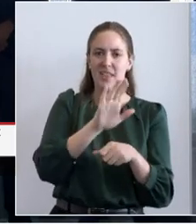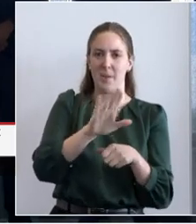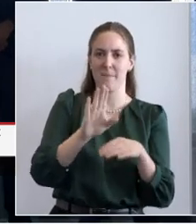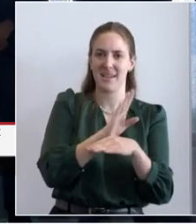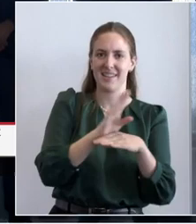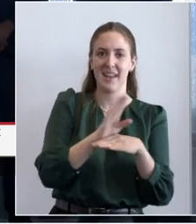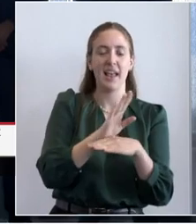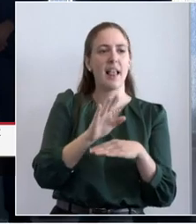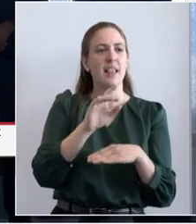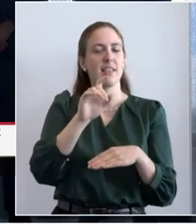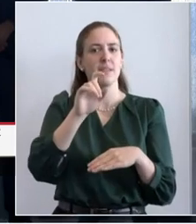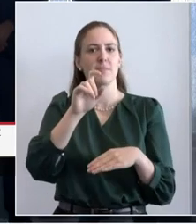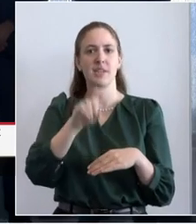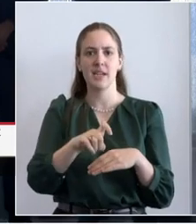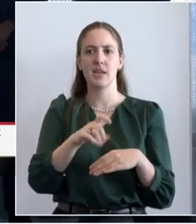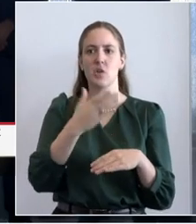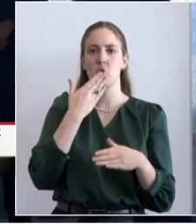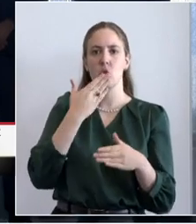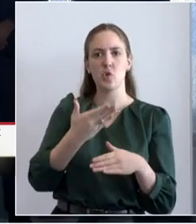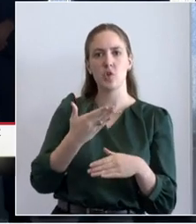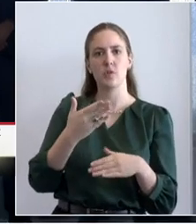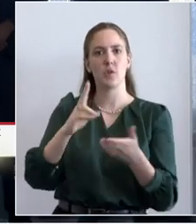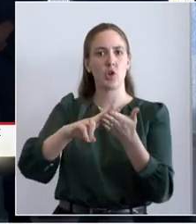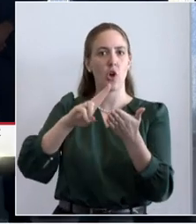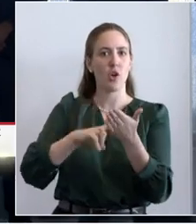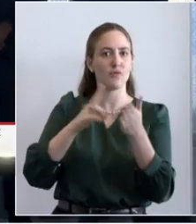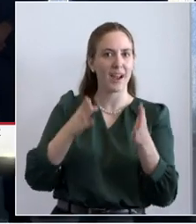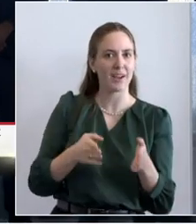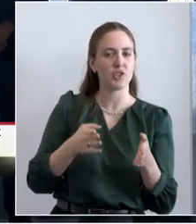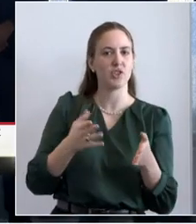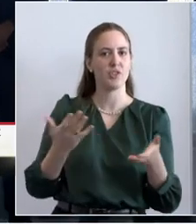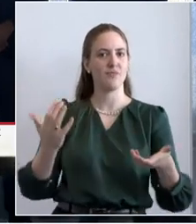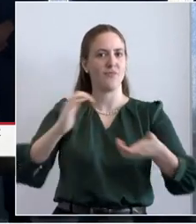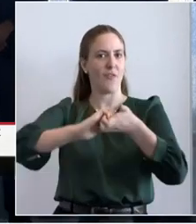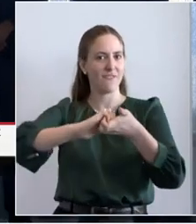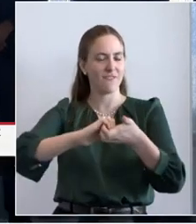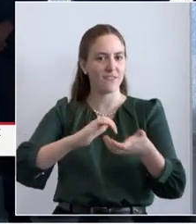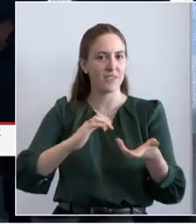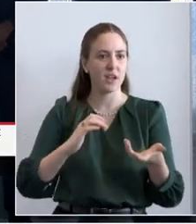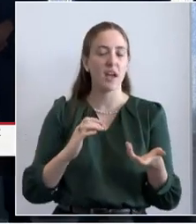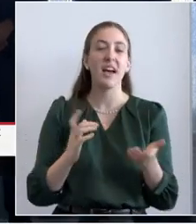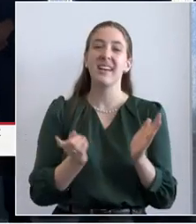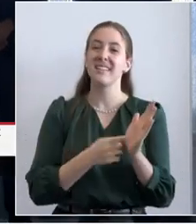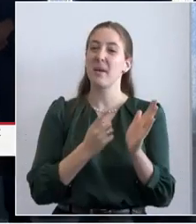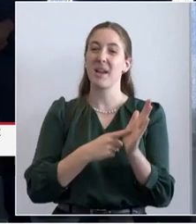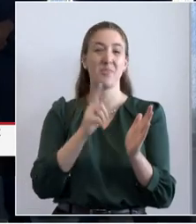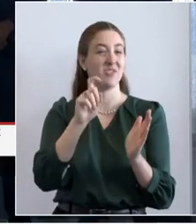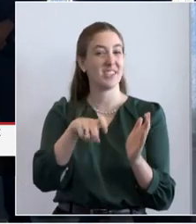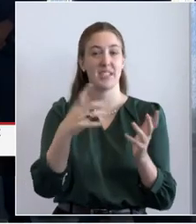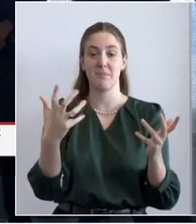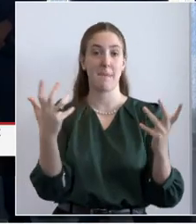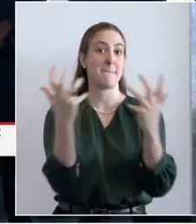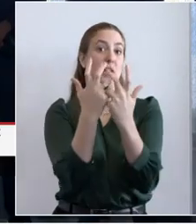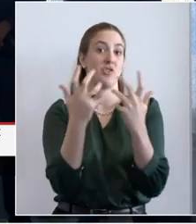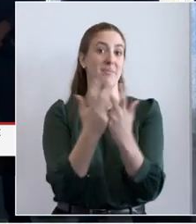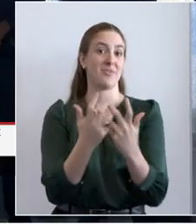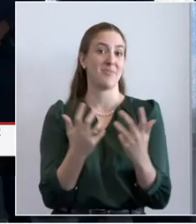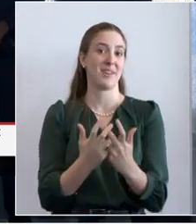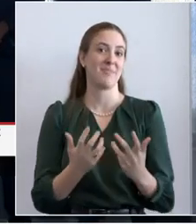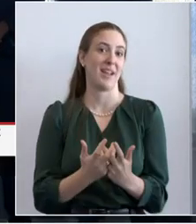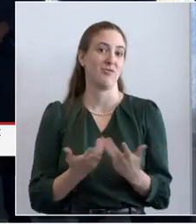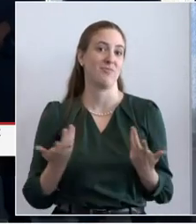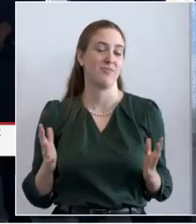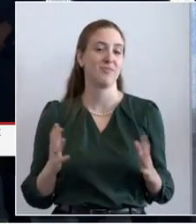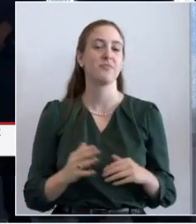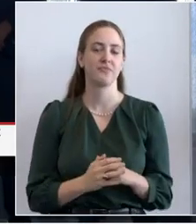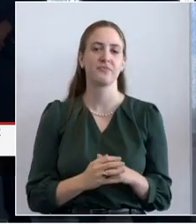good employers or contractors to do it. And sometimes they just need a match. It's also